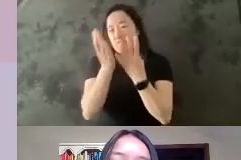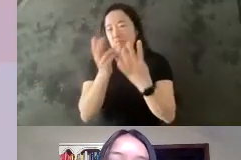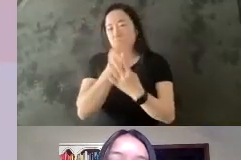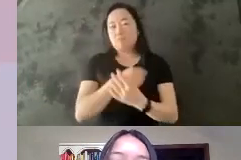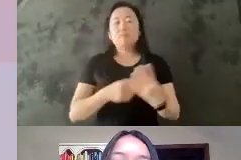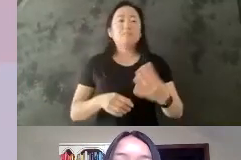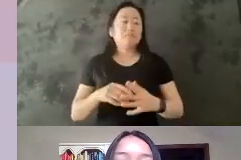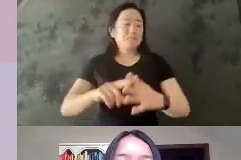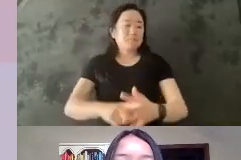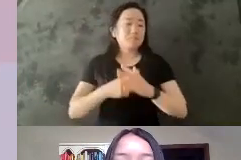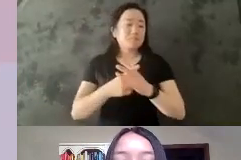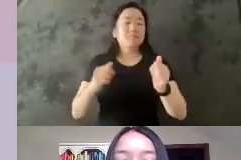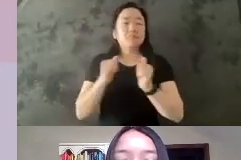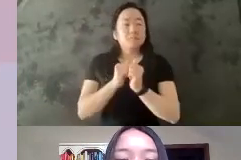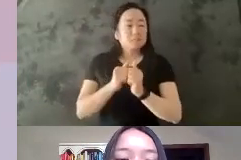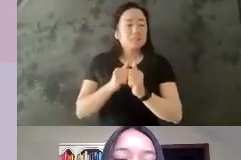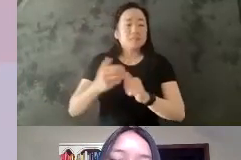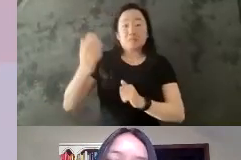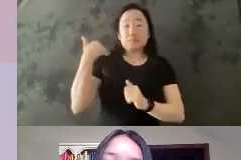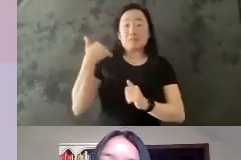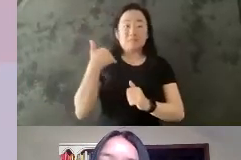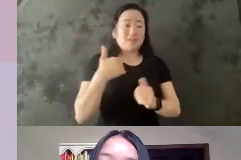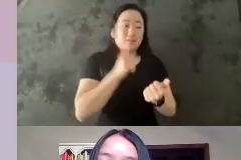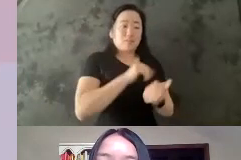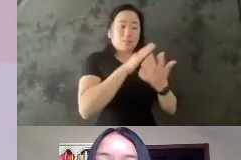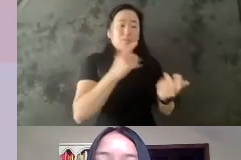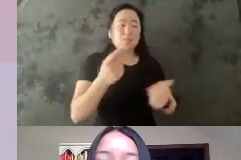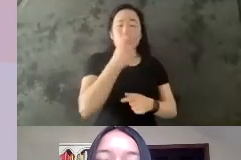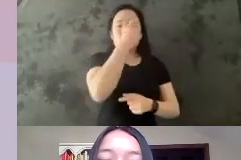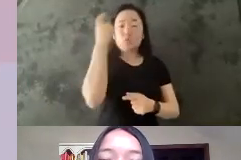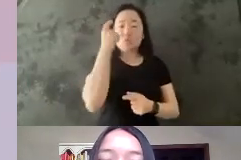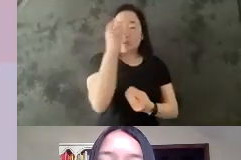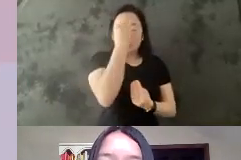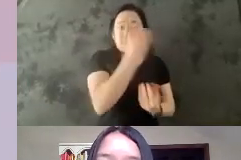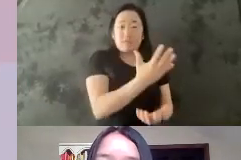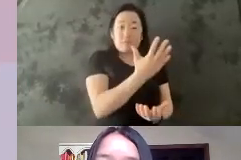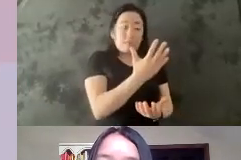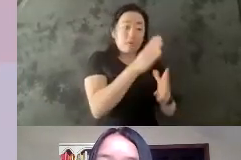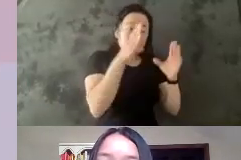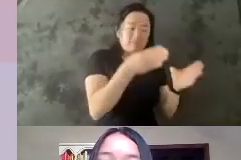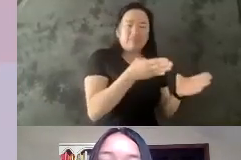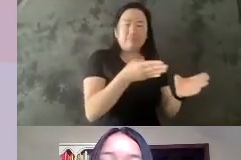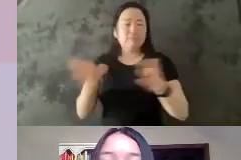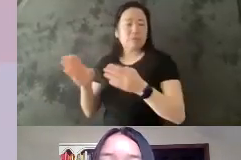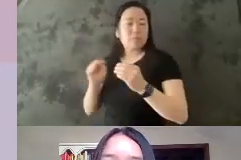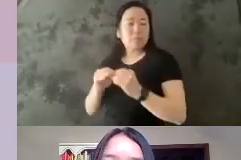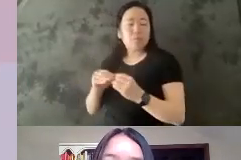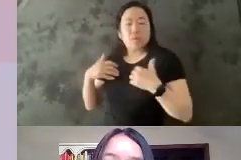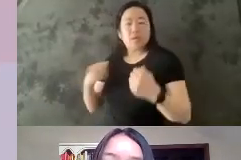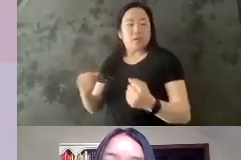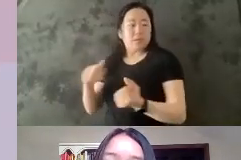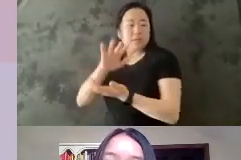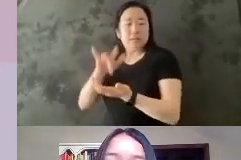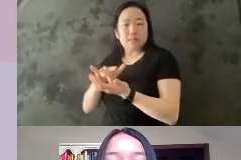start about this shift from trauma-informed to healing-centered engagement. And then we'll talk more about survivors